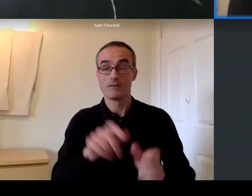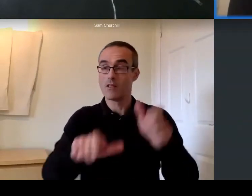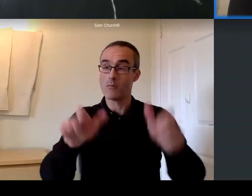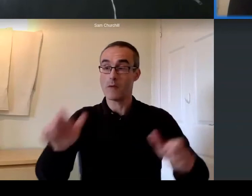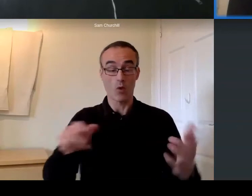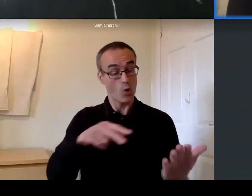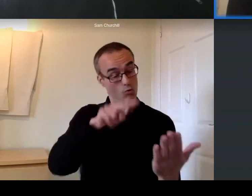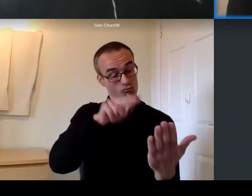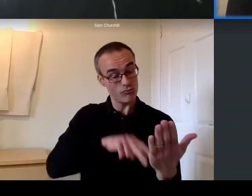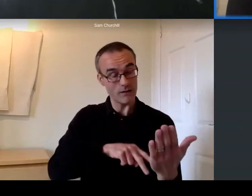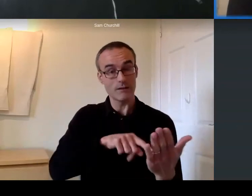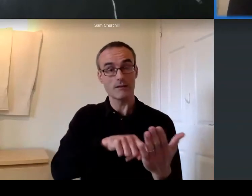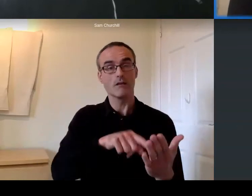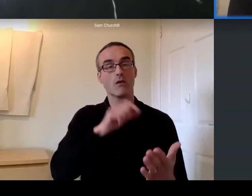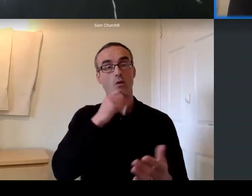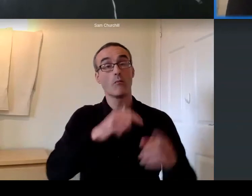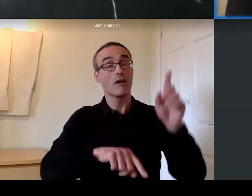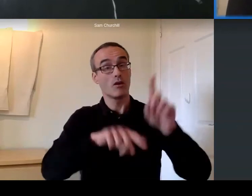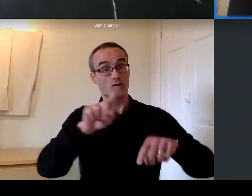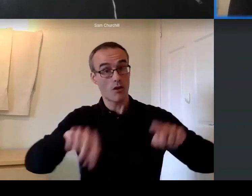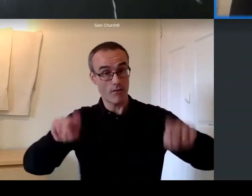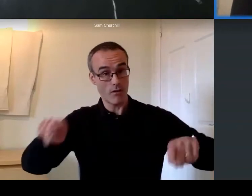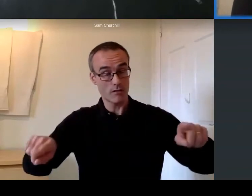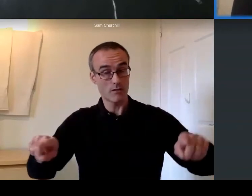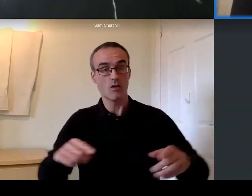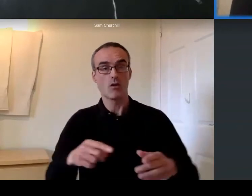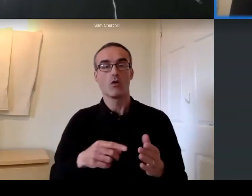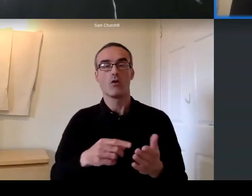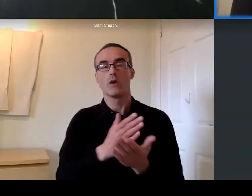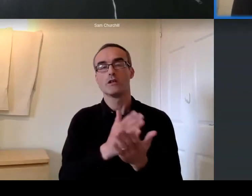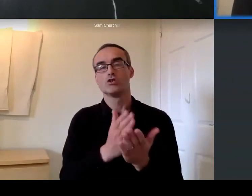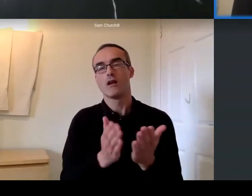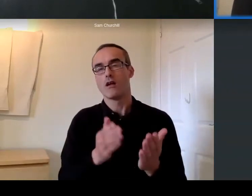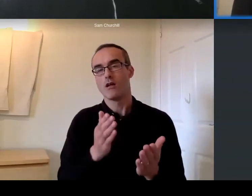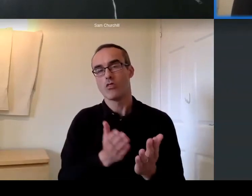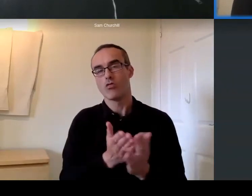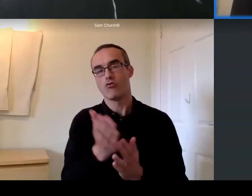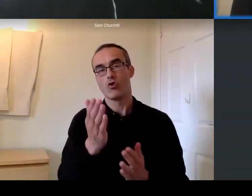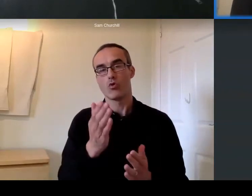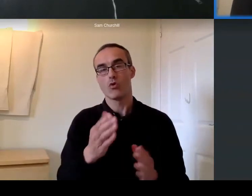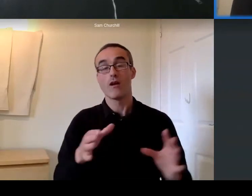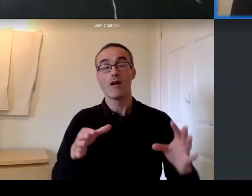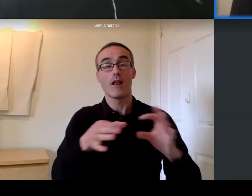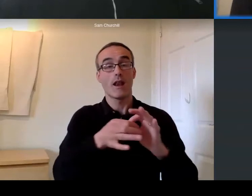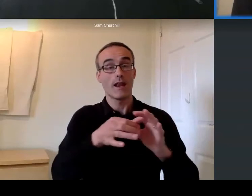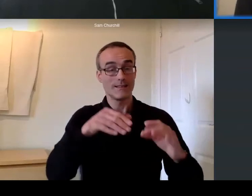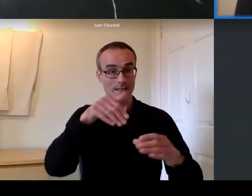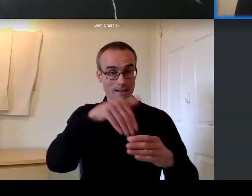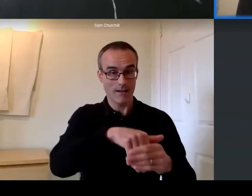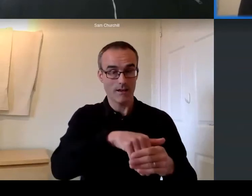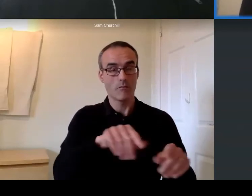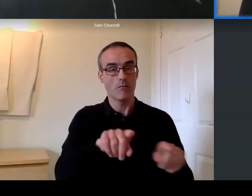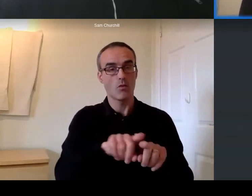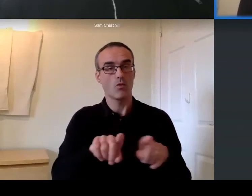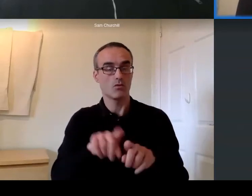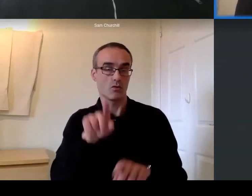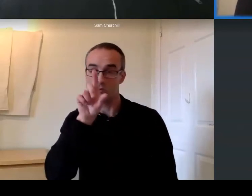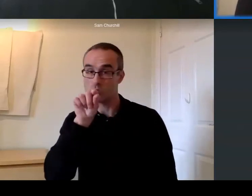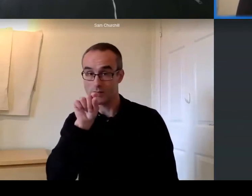But equally, we share that on our LinkedIn and on our Twitter as well. So I think for me personally,